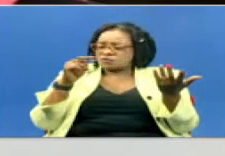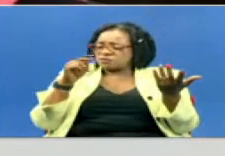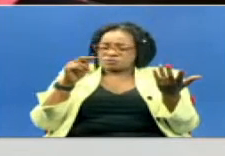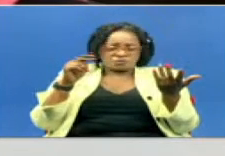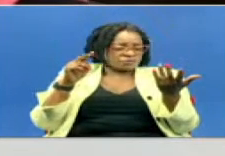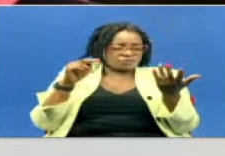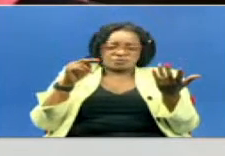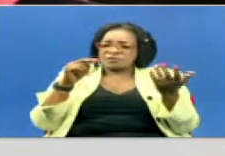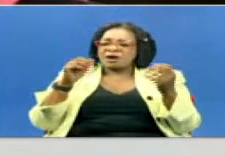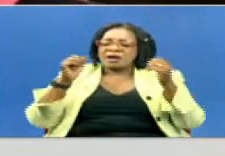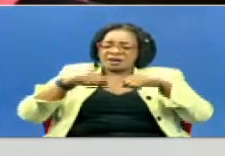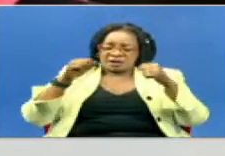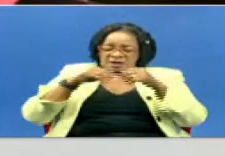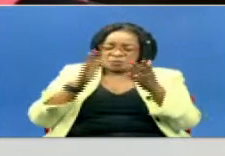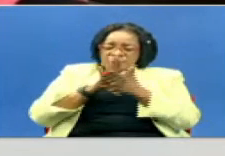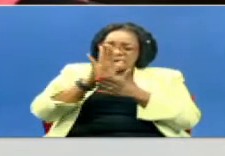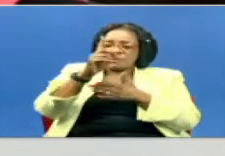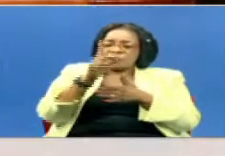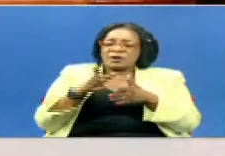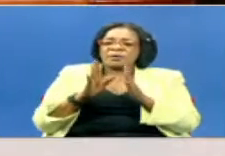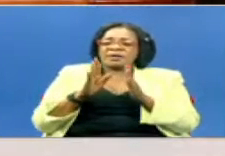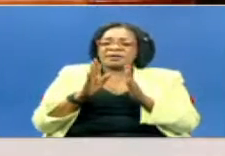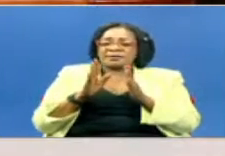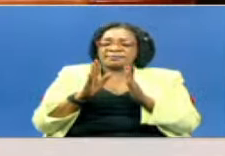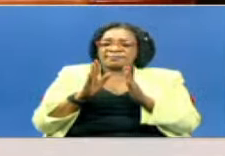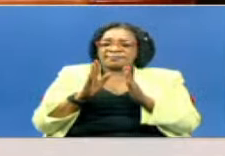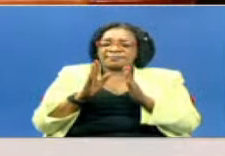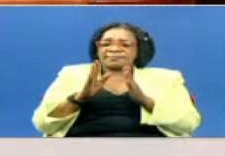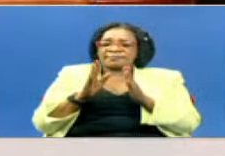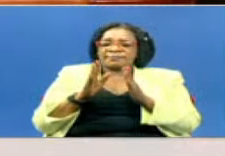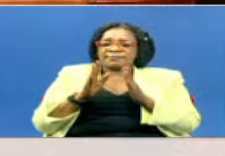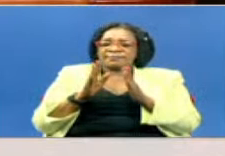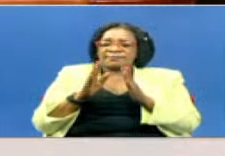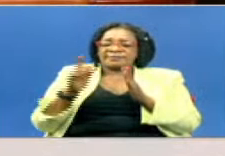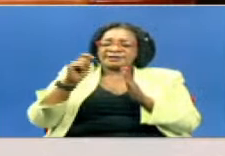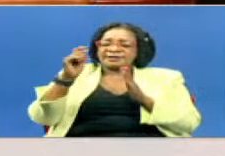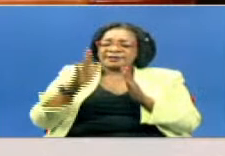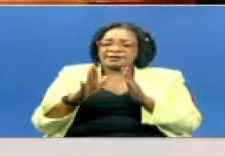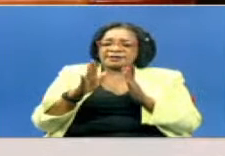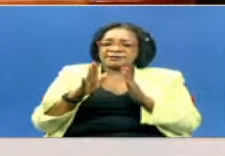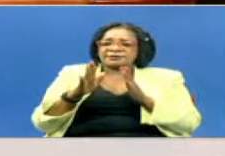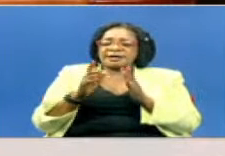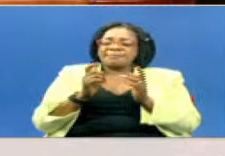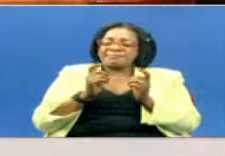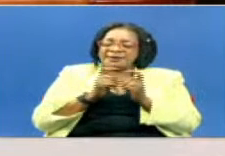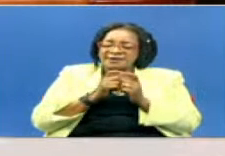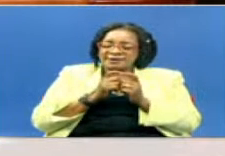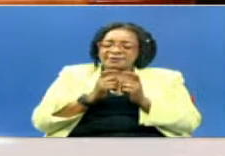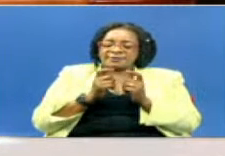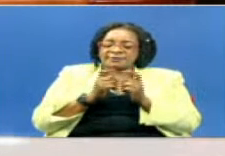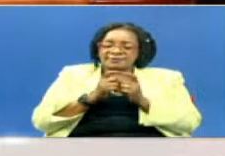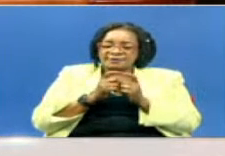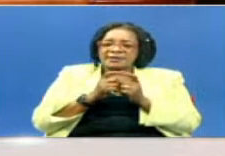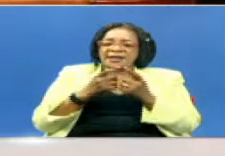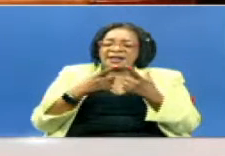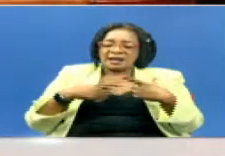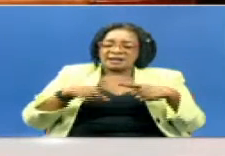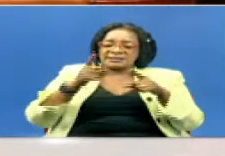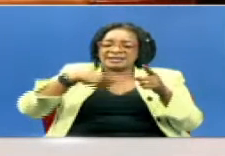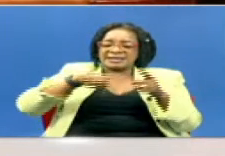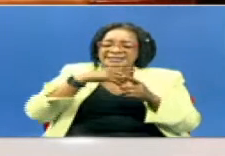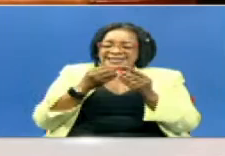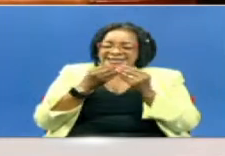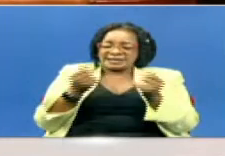with him in one aspect, in one respect. Kenyans are paining. Let us deal with the plight